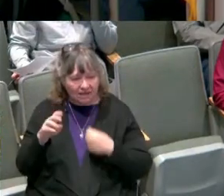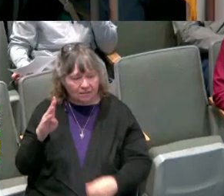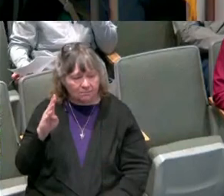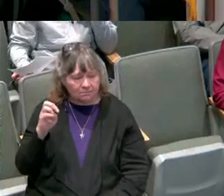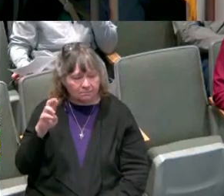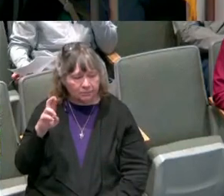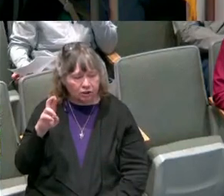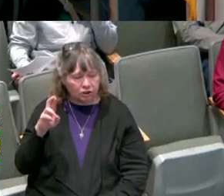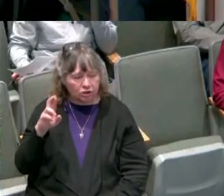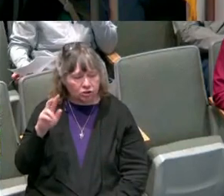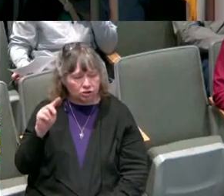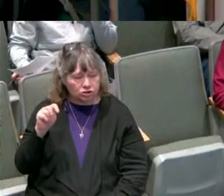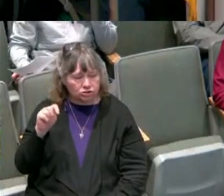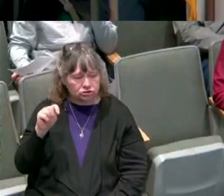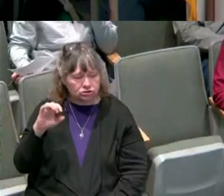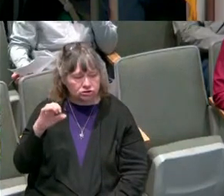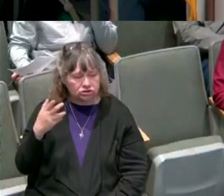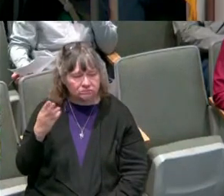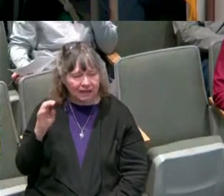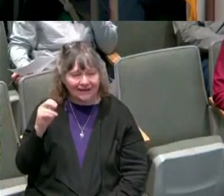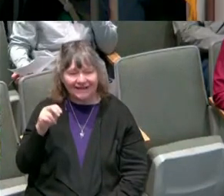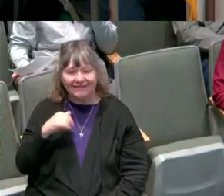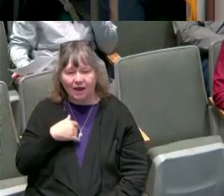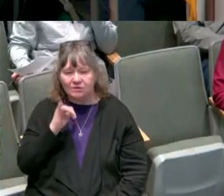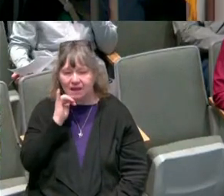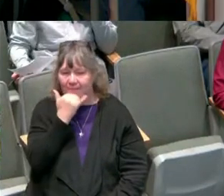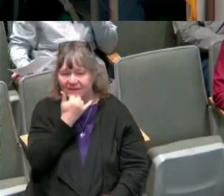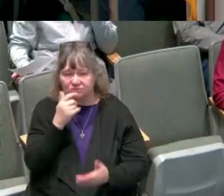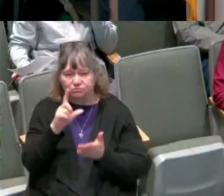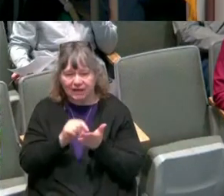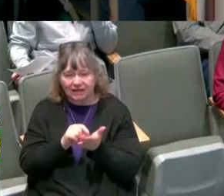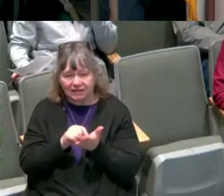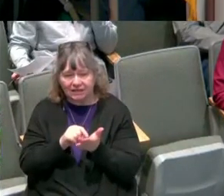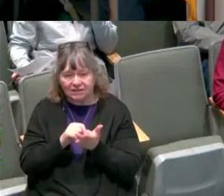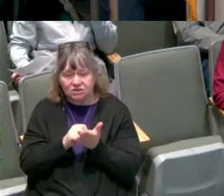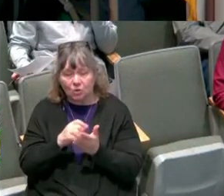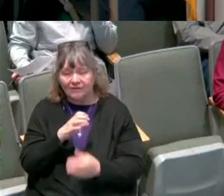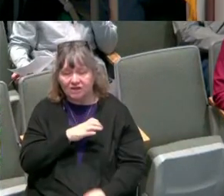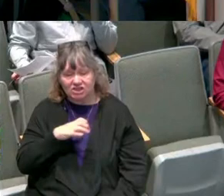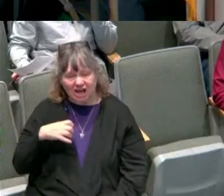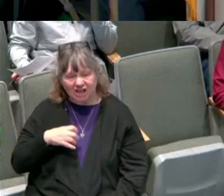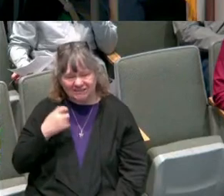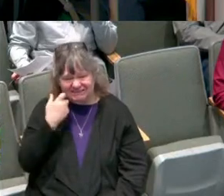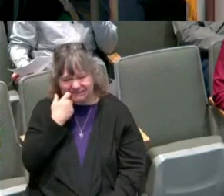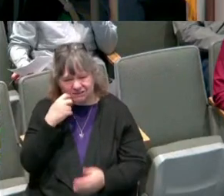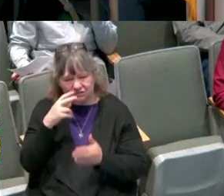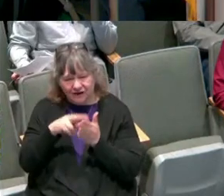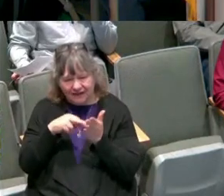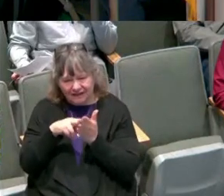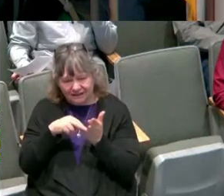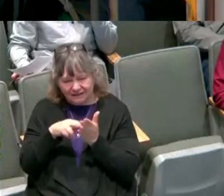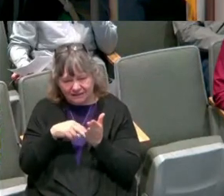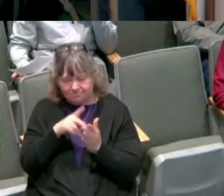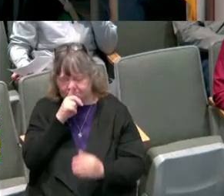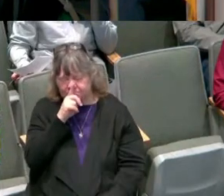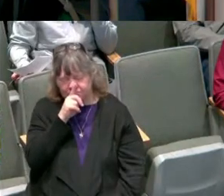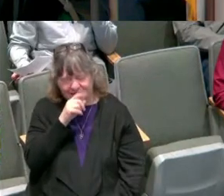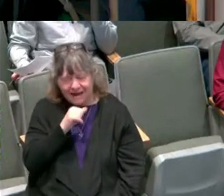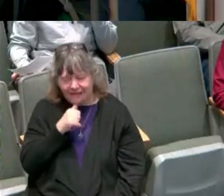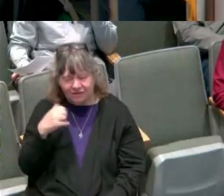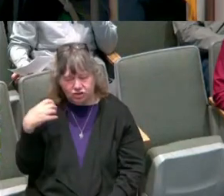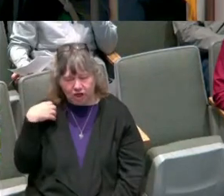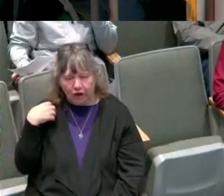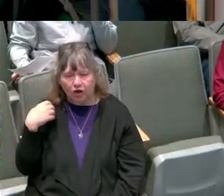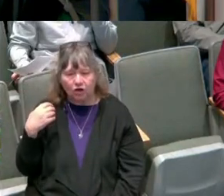there was a misprint in the Motions document so when the chair of the select board just read the motion it was or excuse me not share